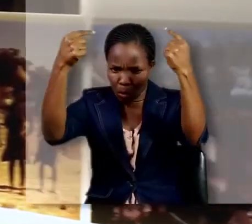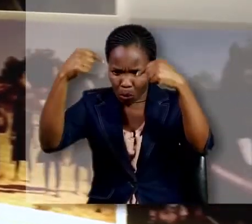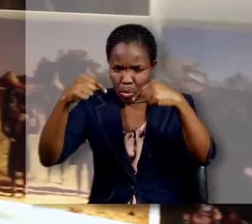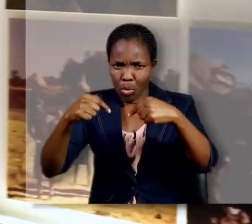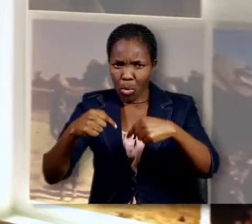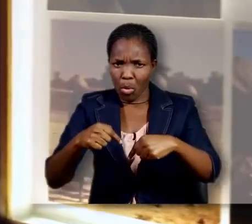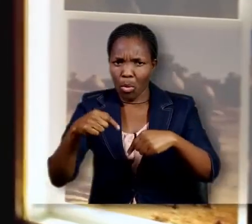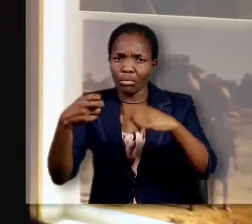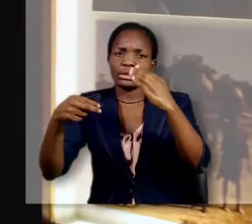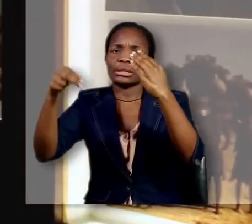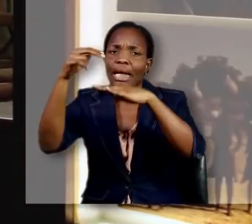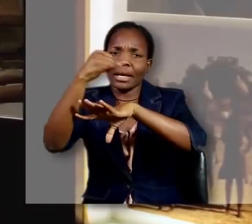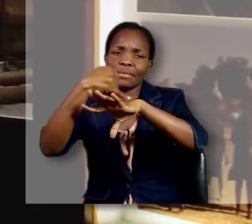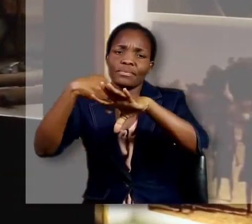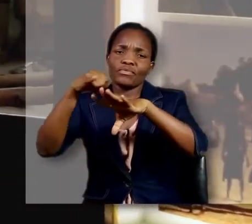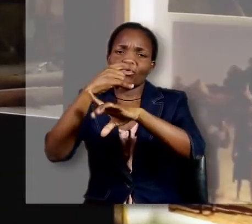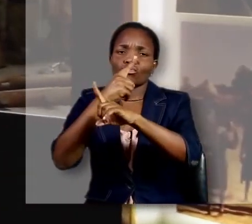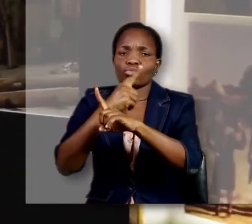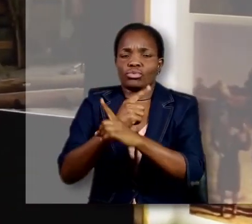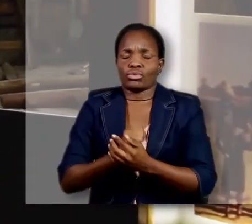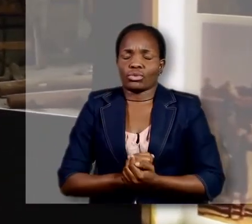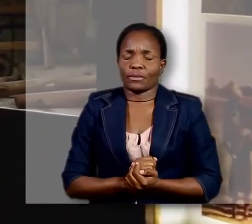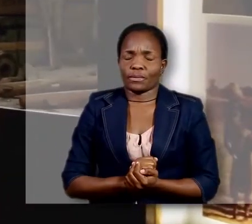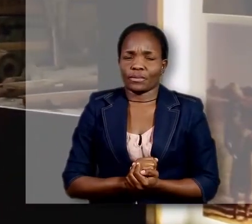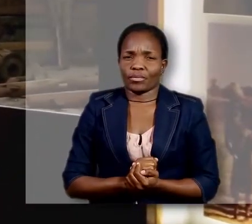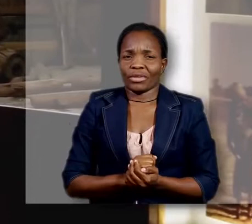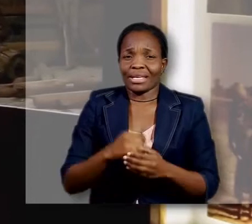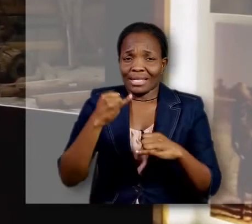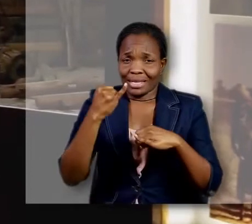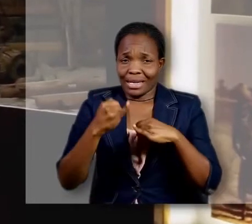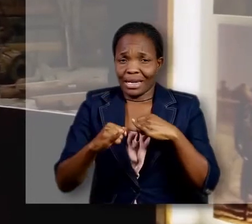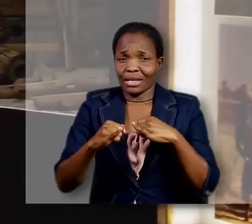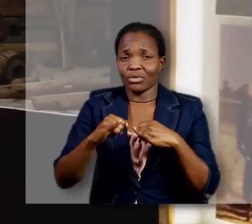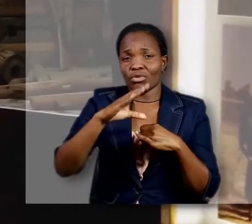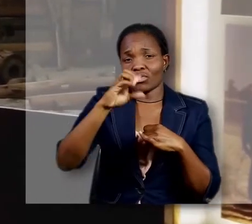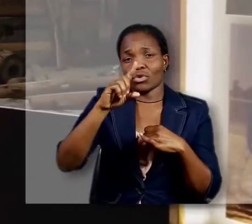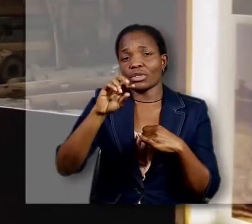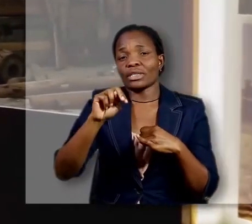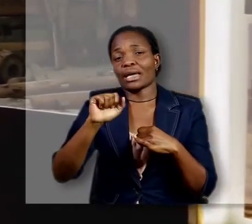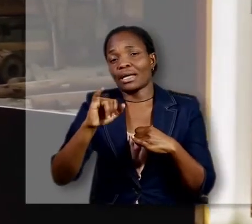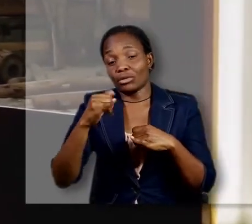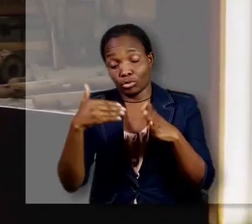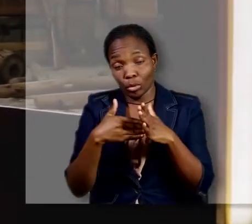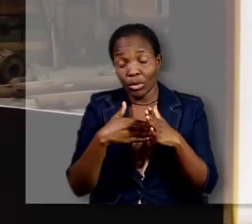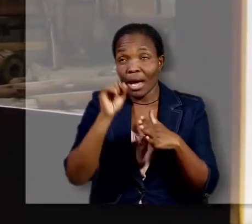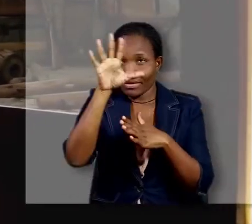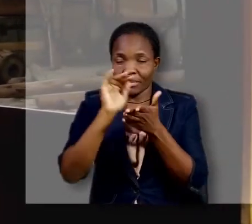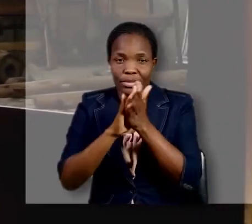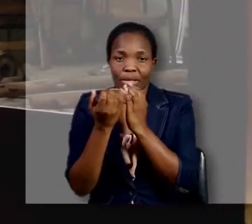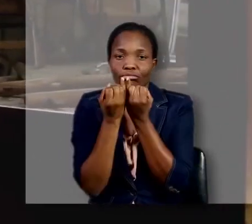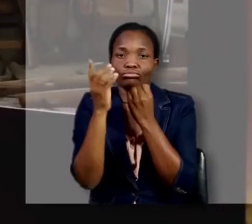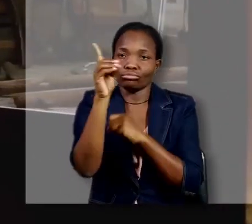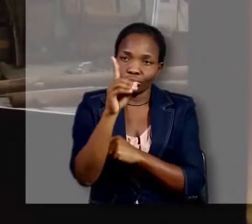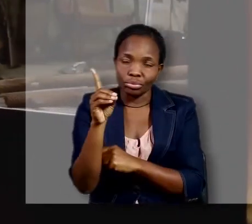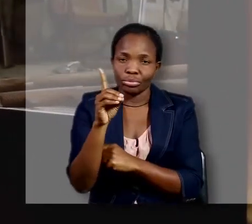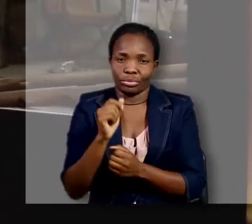of colonialism brought democracy to Africa. The Western view of democracy calls for a multi-party state with a government.